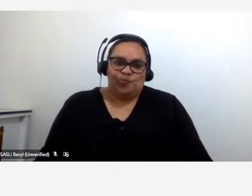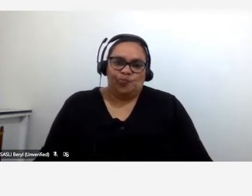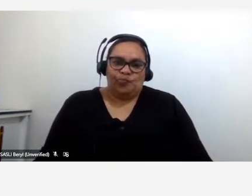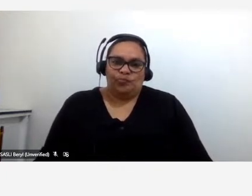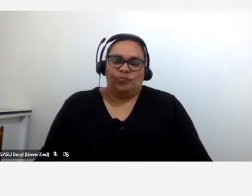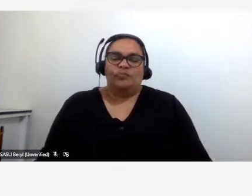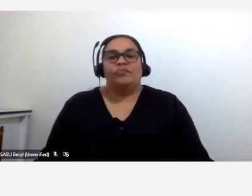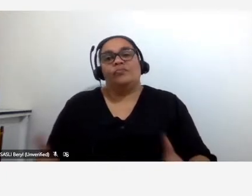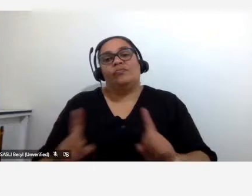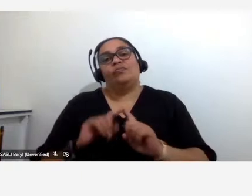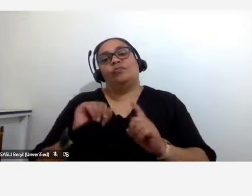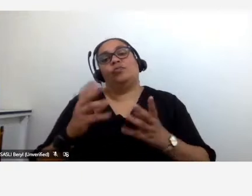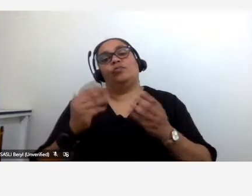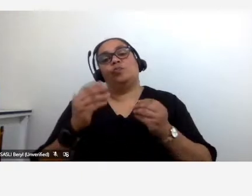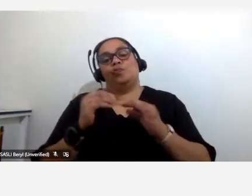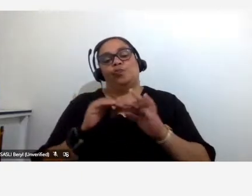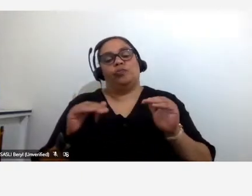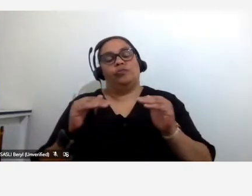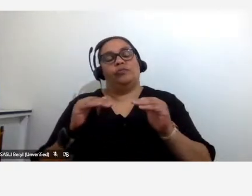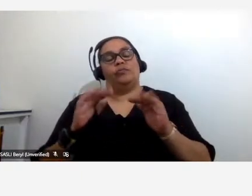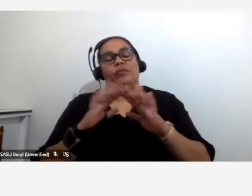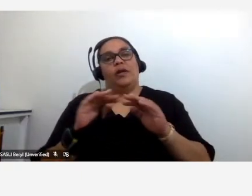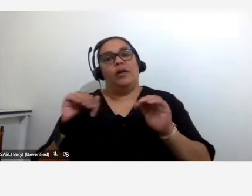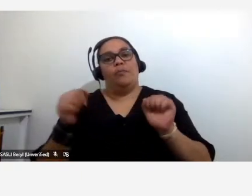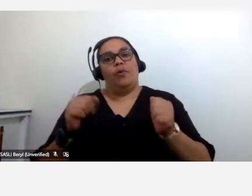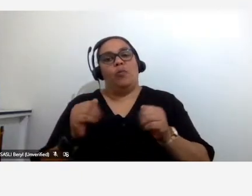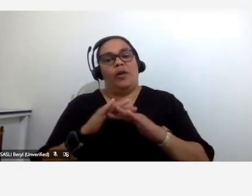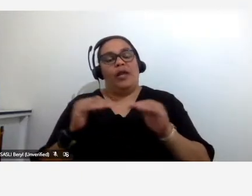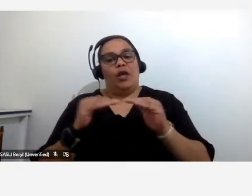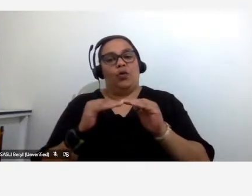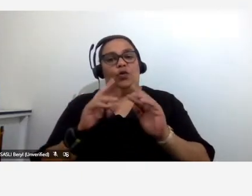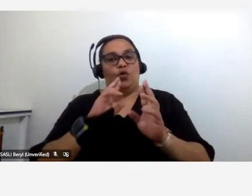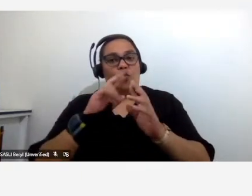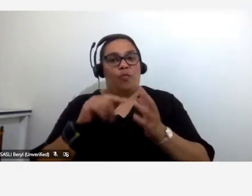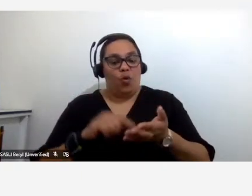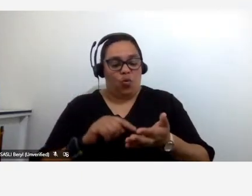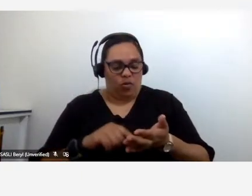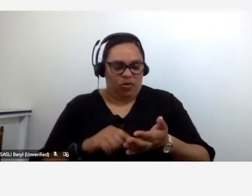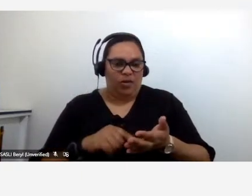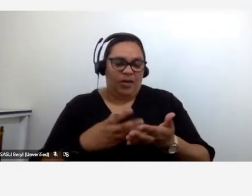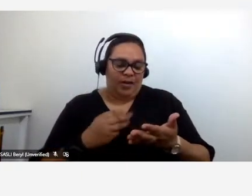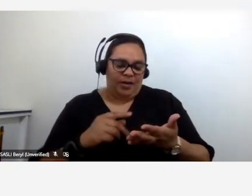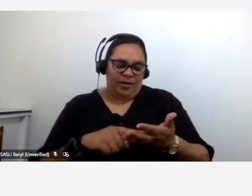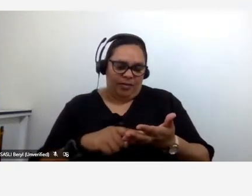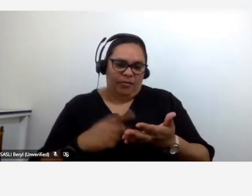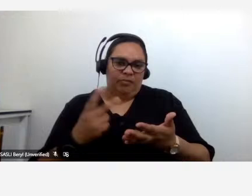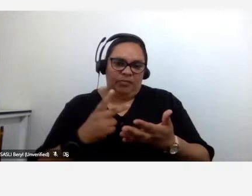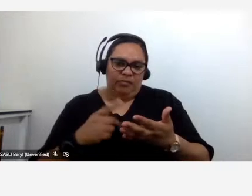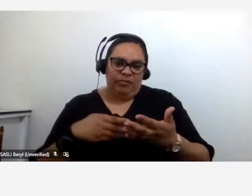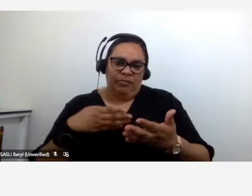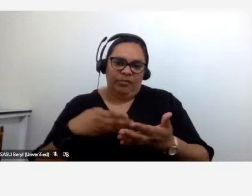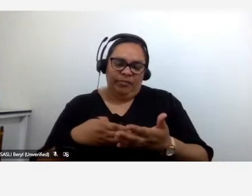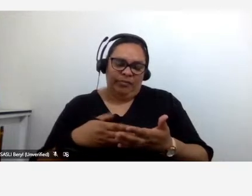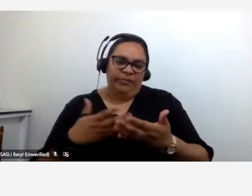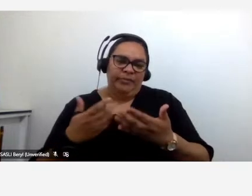Given the numbers in the employment equity report, you know, which is also here,